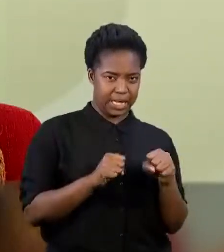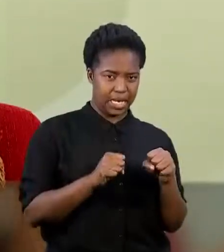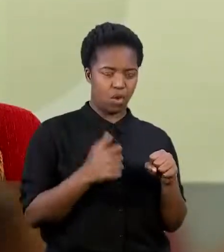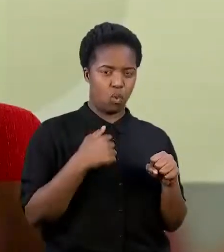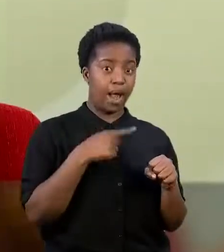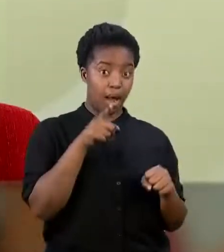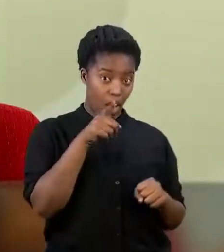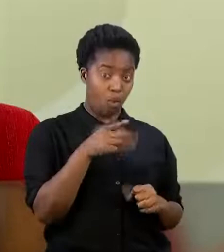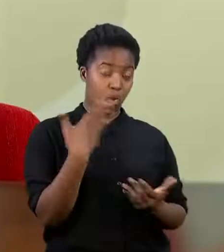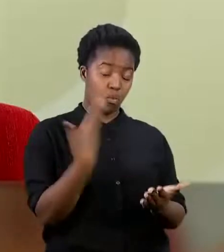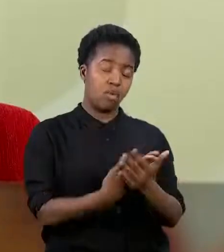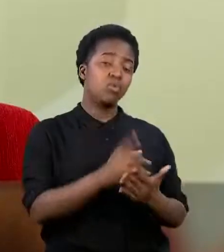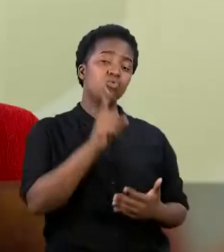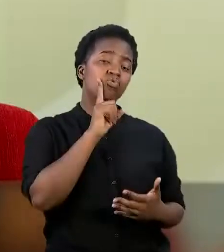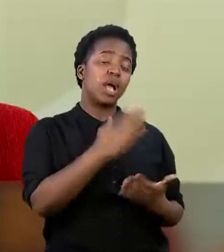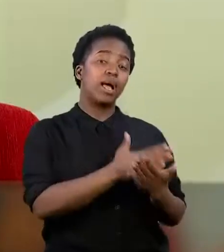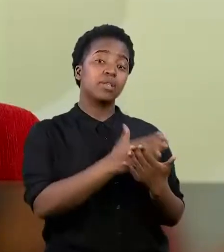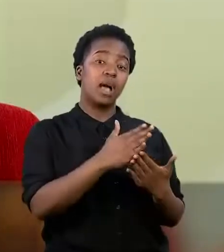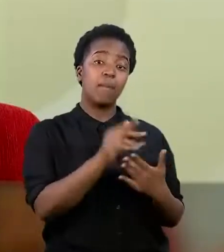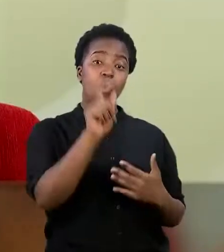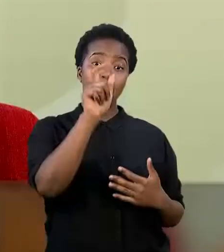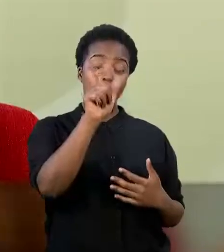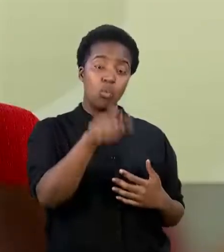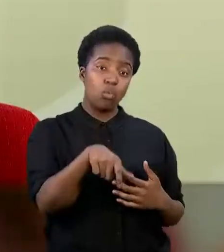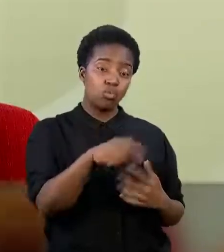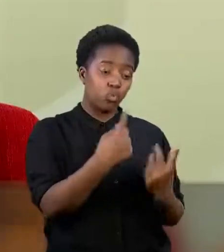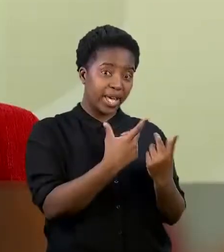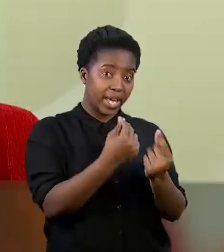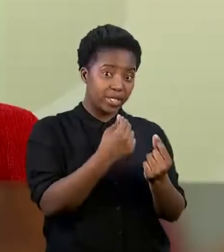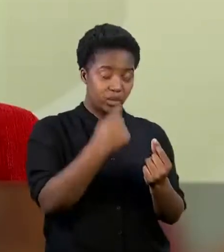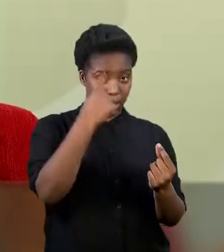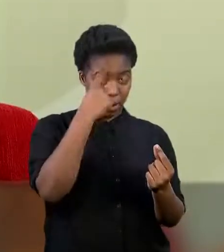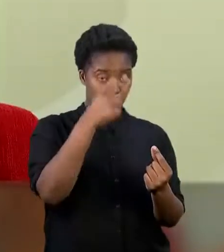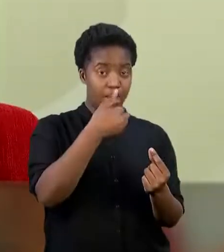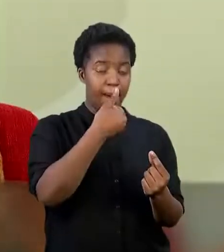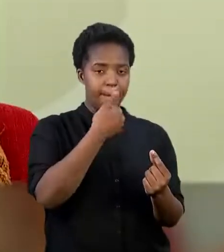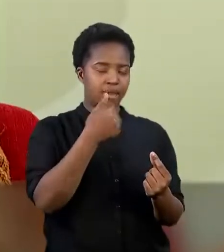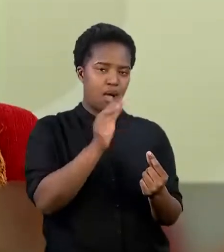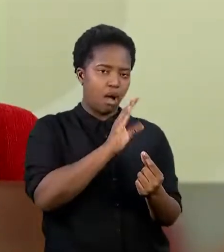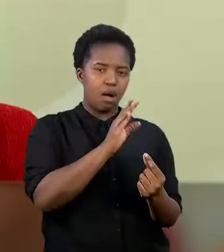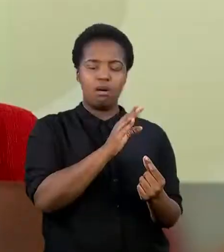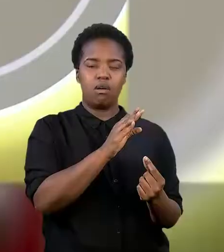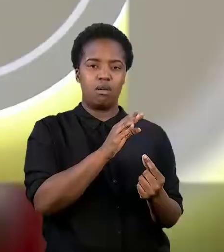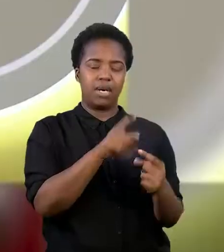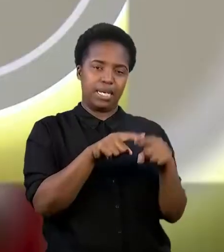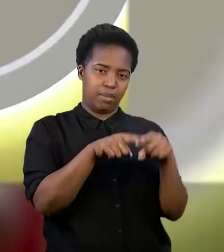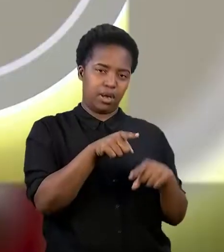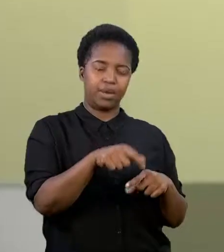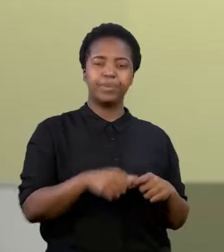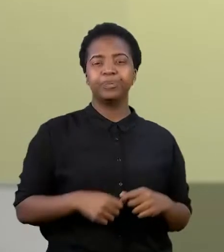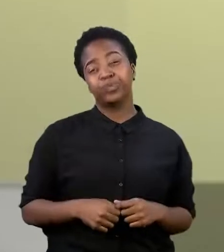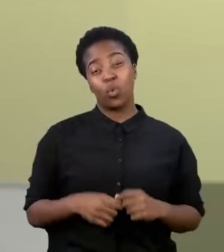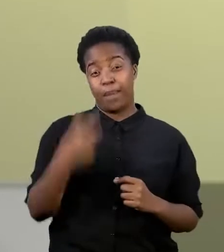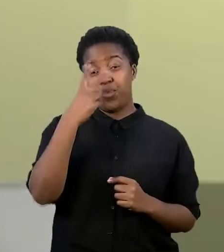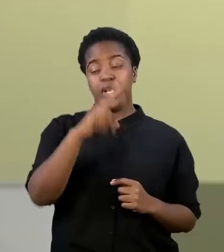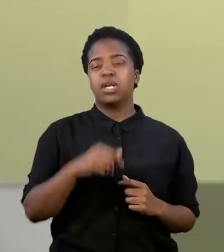wena like ga o ntse o checka some o bona motho o experiencileng ntho e wena o leng ko gona wa bona